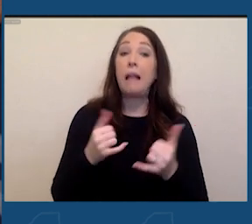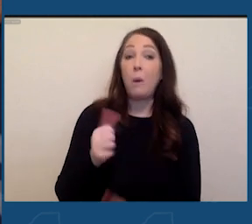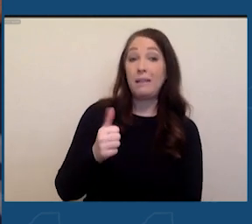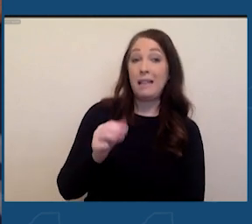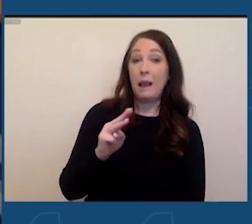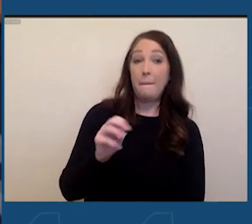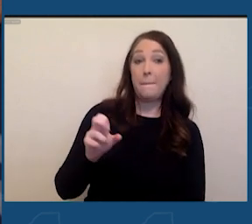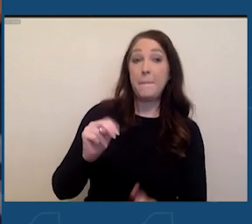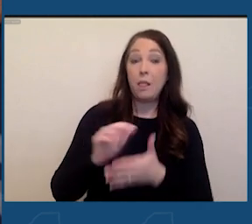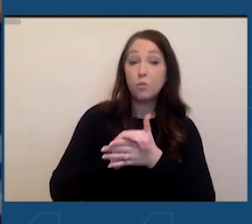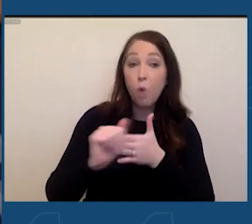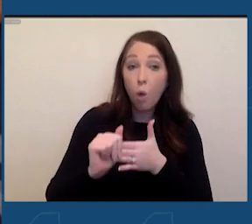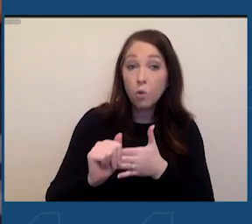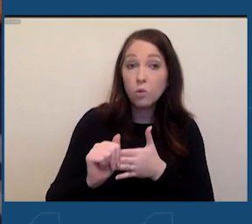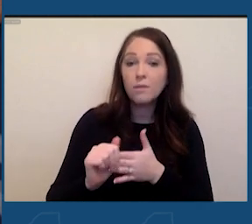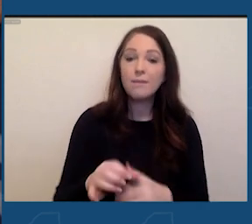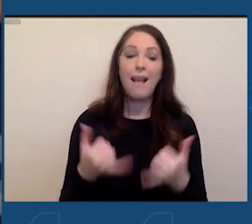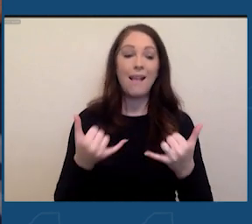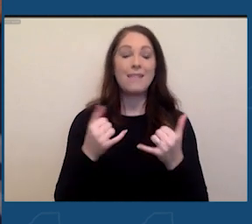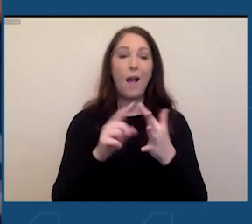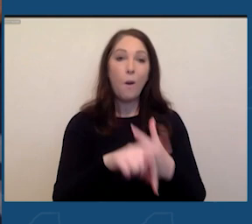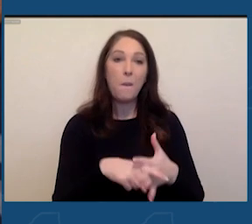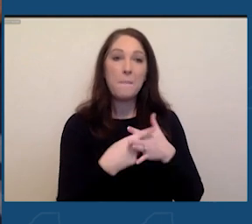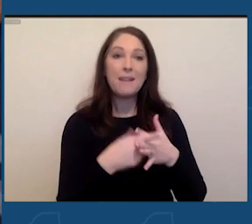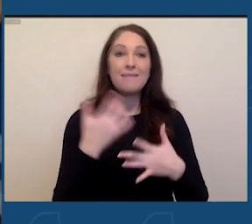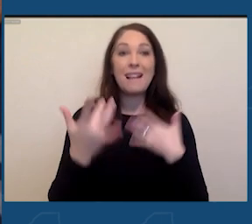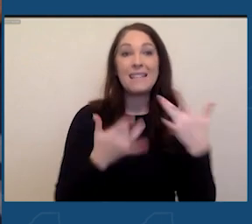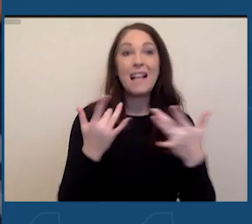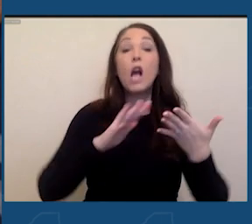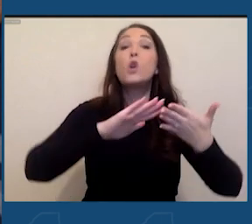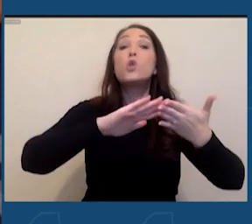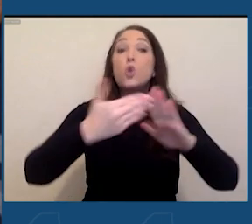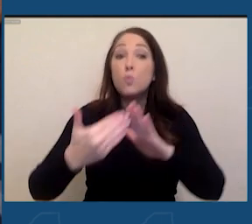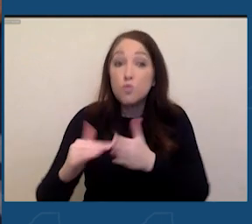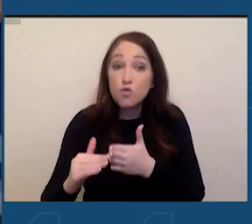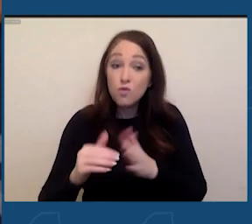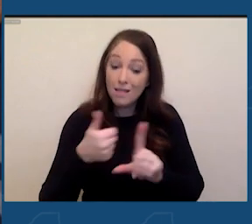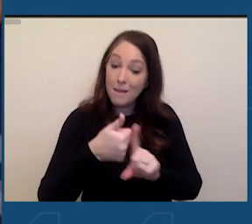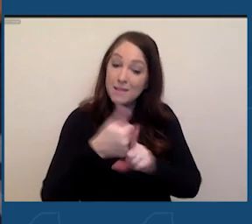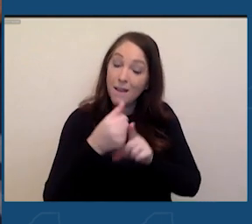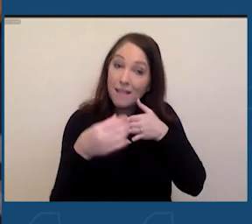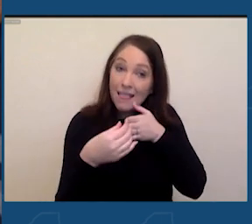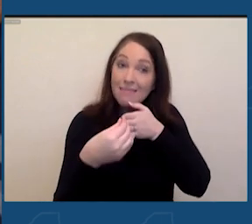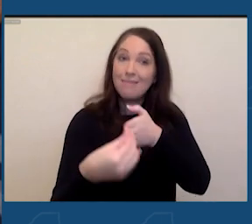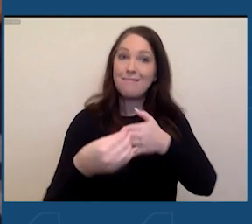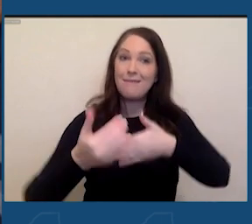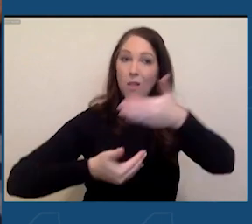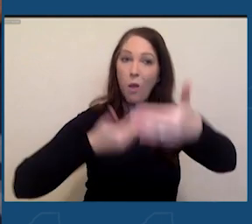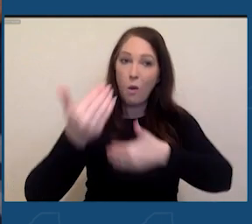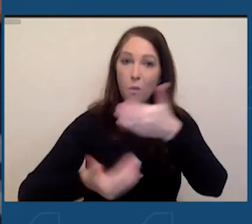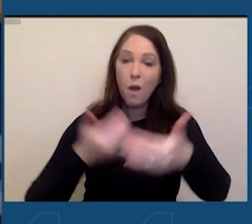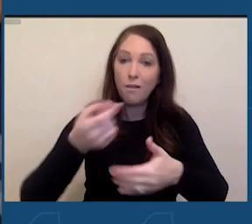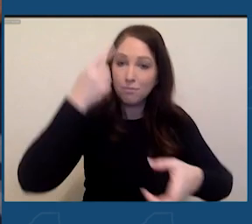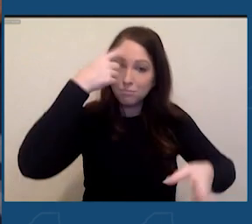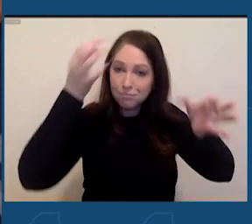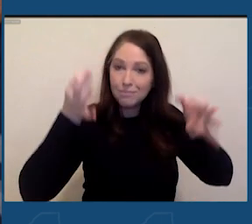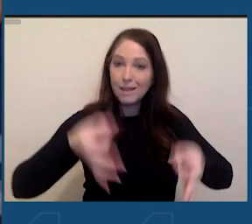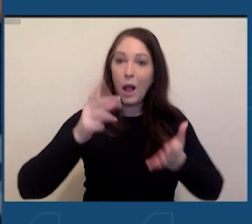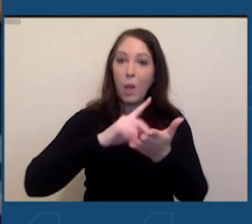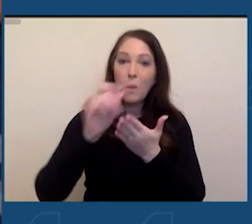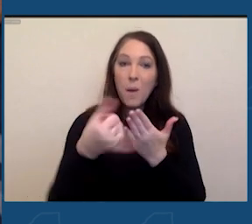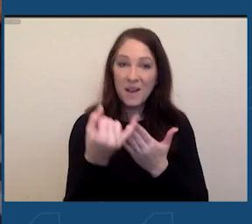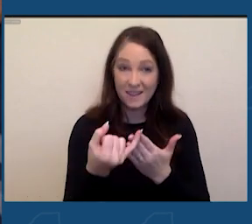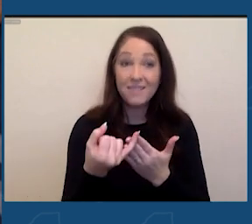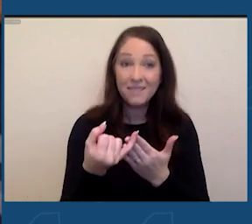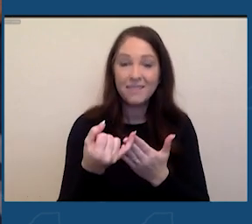get to begin now an exciting community-led process to determine the projects to invest in. And I